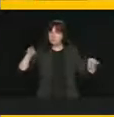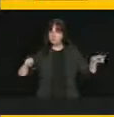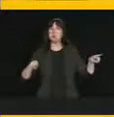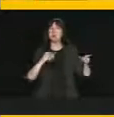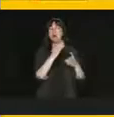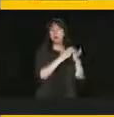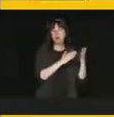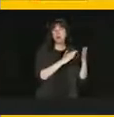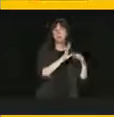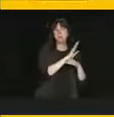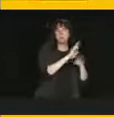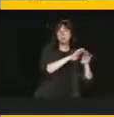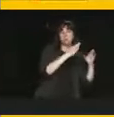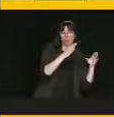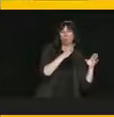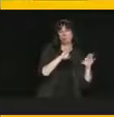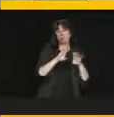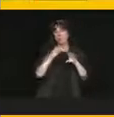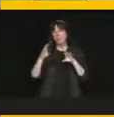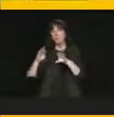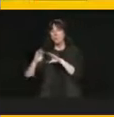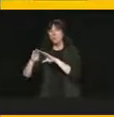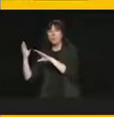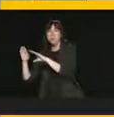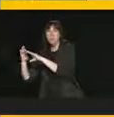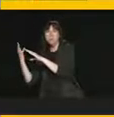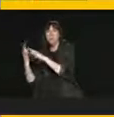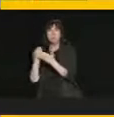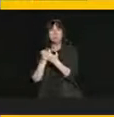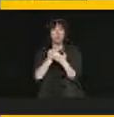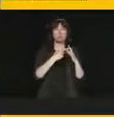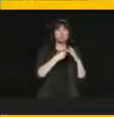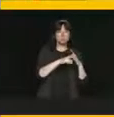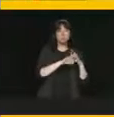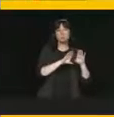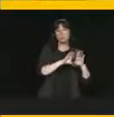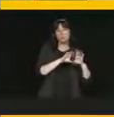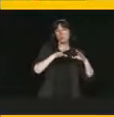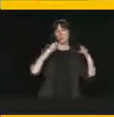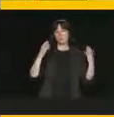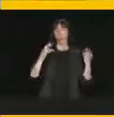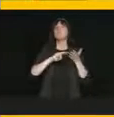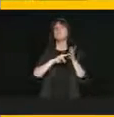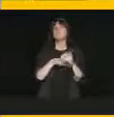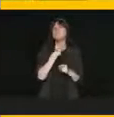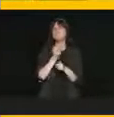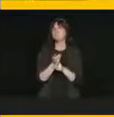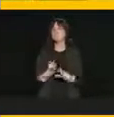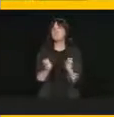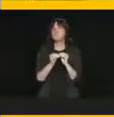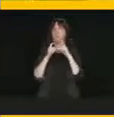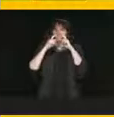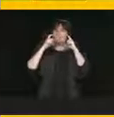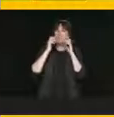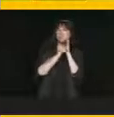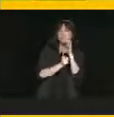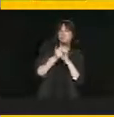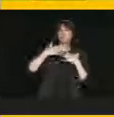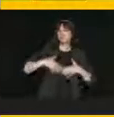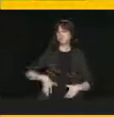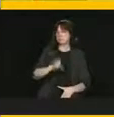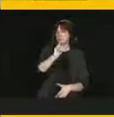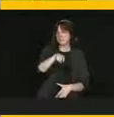certain sectors, certain industries, certain parts of the economy, there is going to be an increased need for personal protective equipment. That's